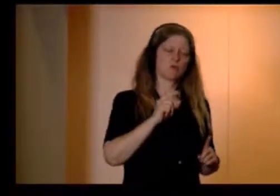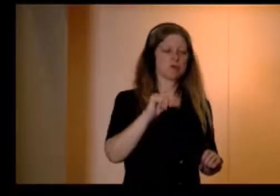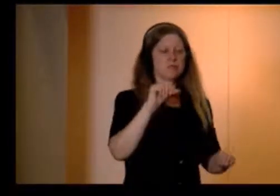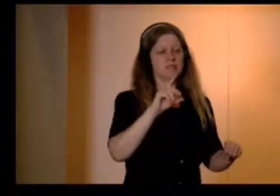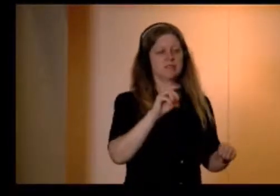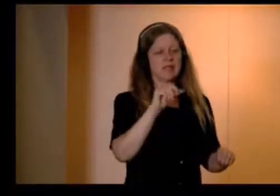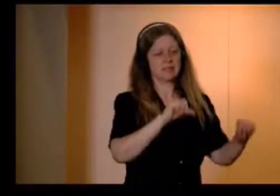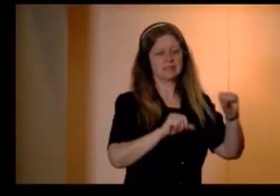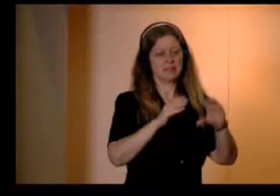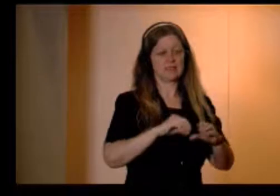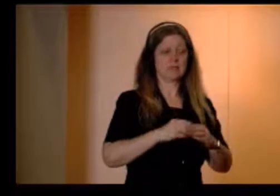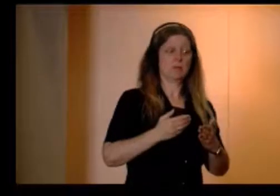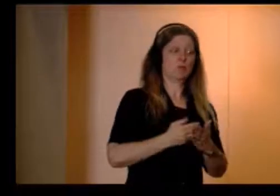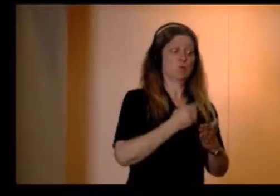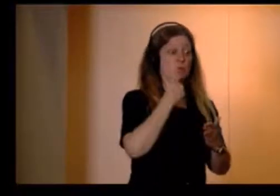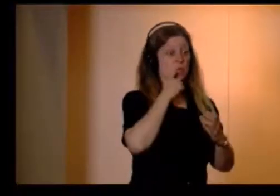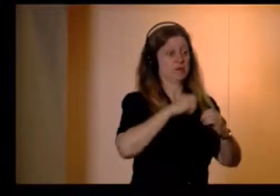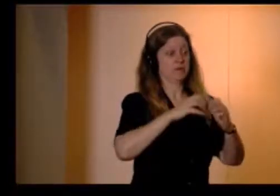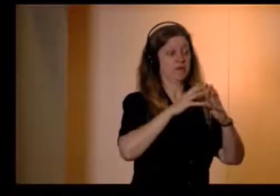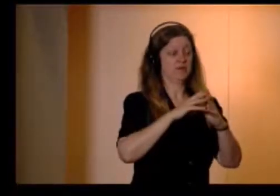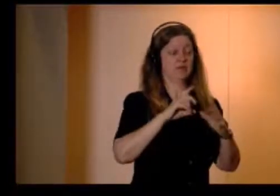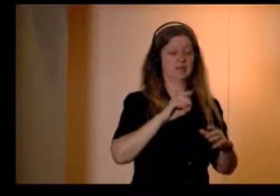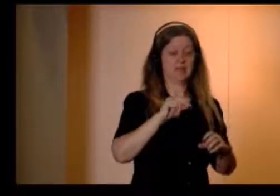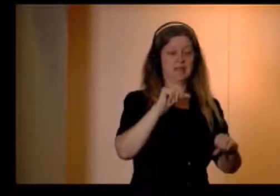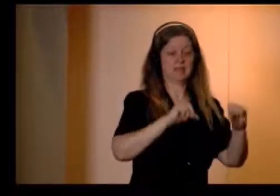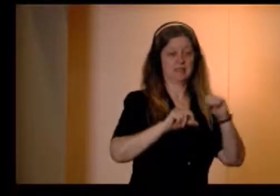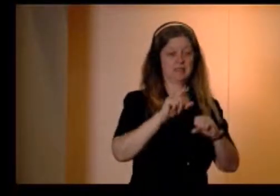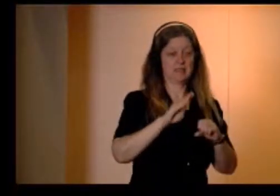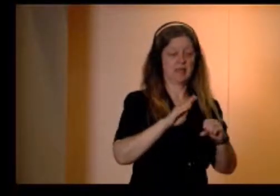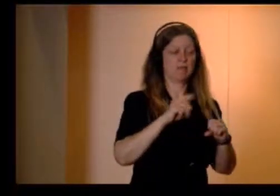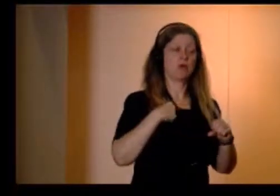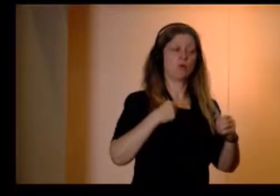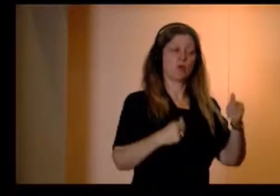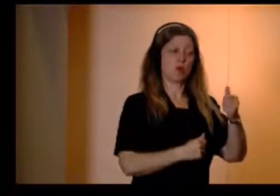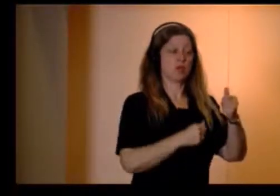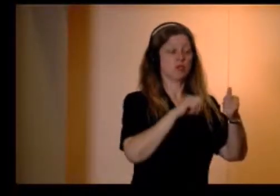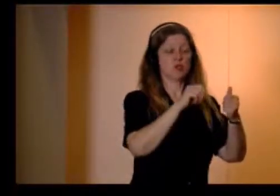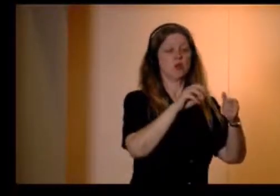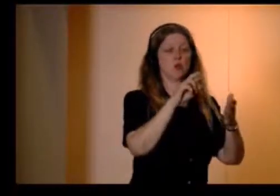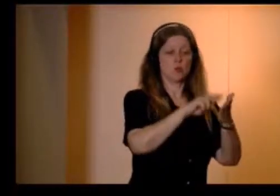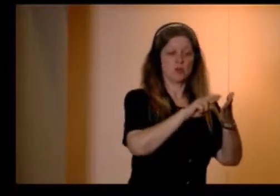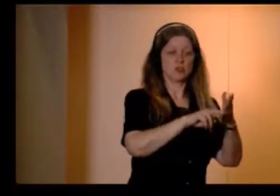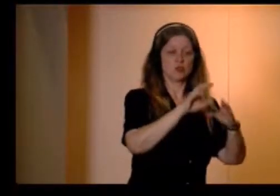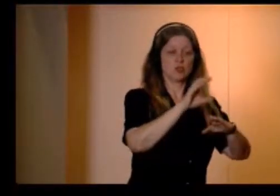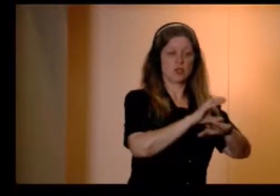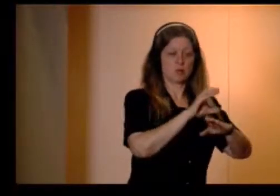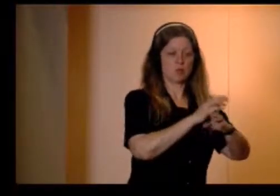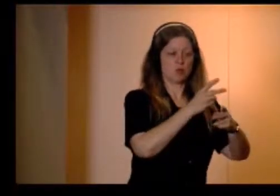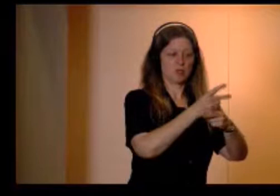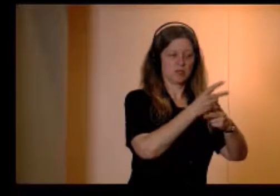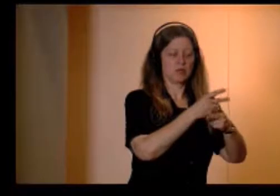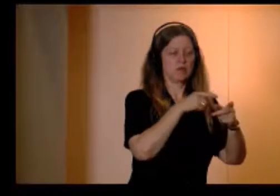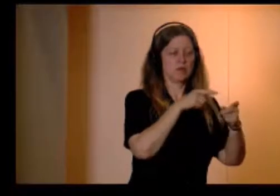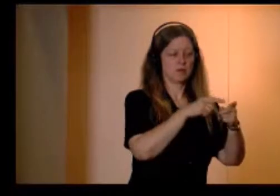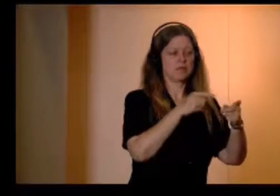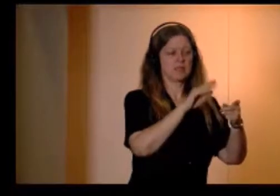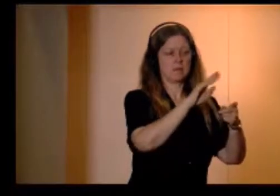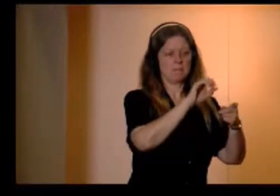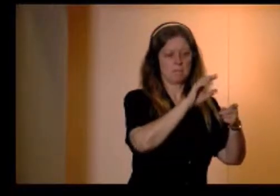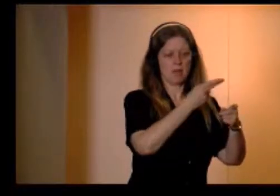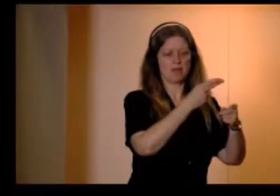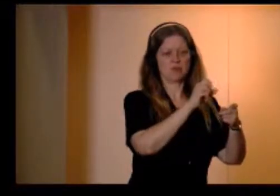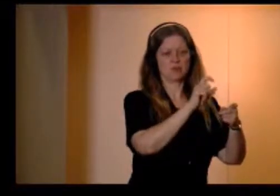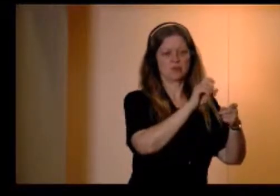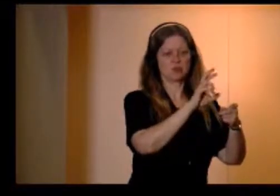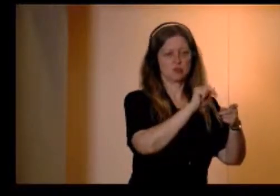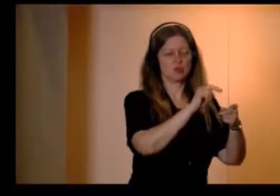Lab. And we're housed in research computing, which is led by Beth Stern, which is in the Office of the Chief Information Officer, which is led